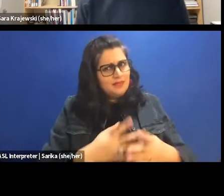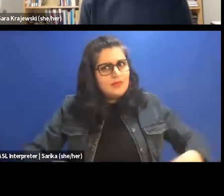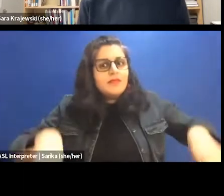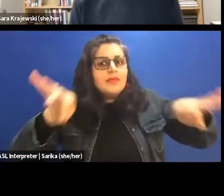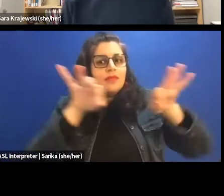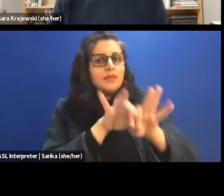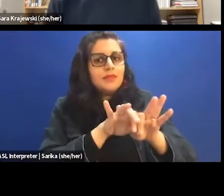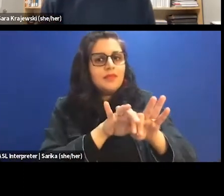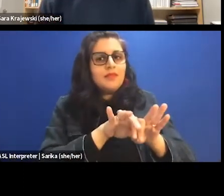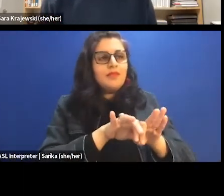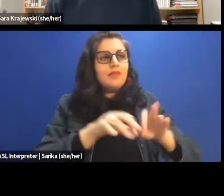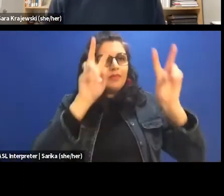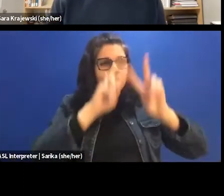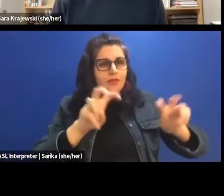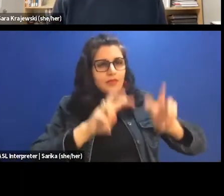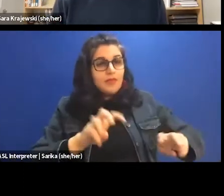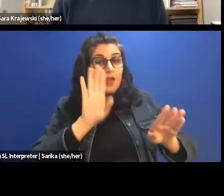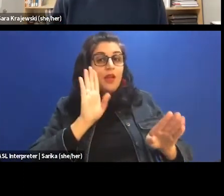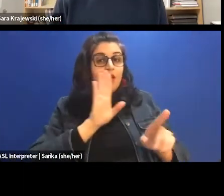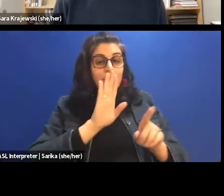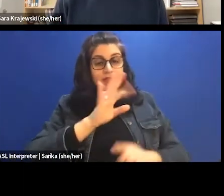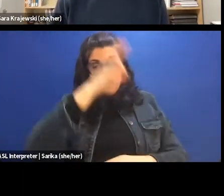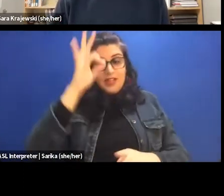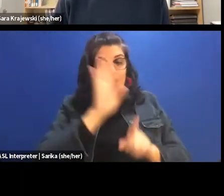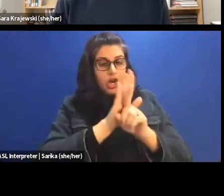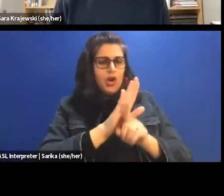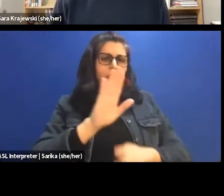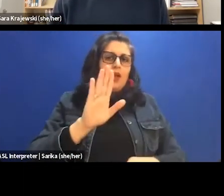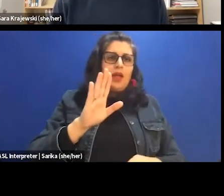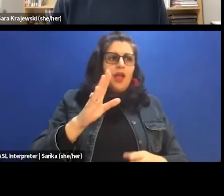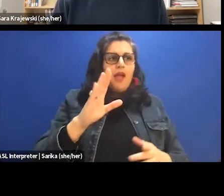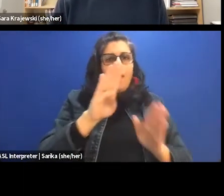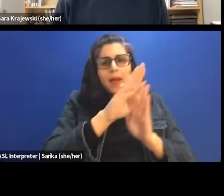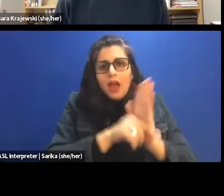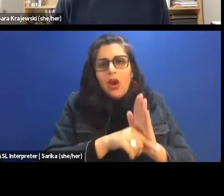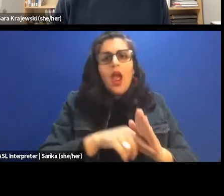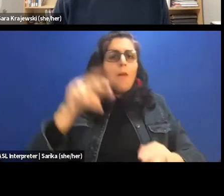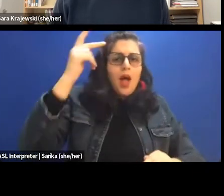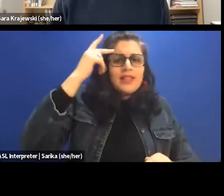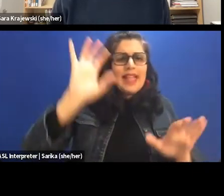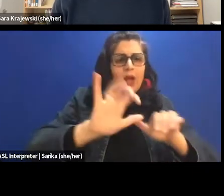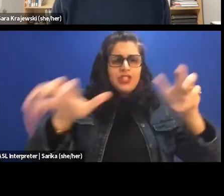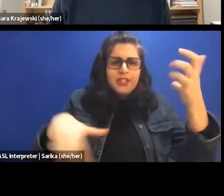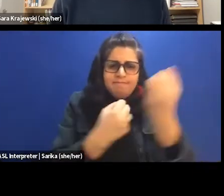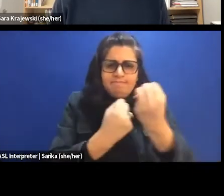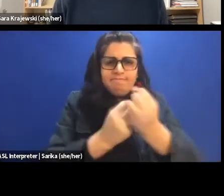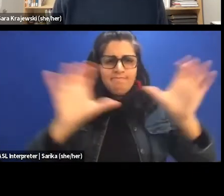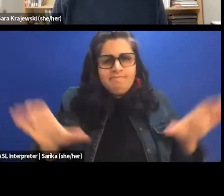exploring Frida Kahlo's biography, her politics, and how she actively shaped her public